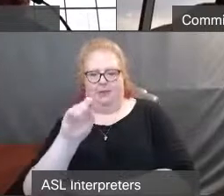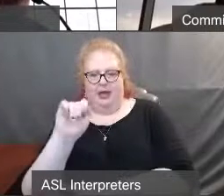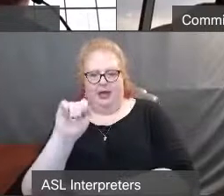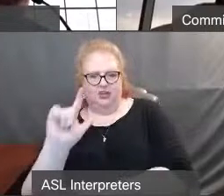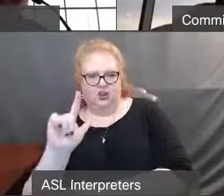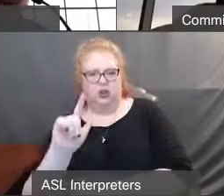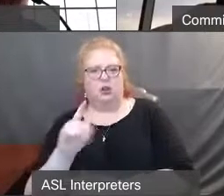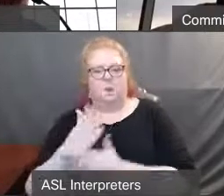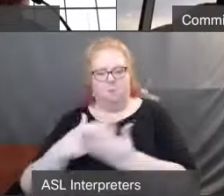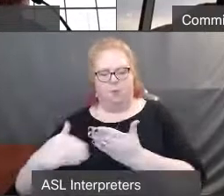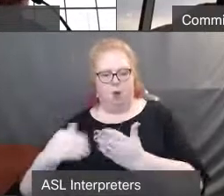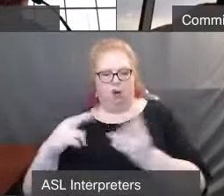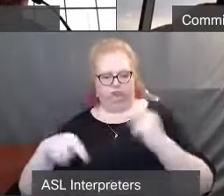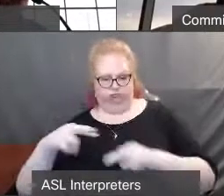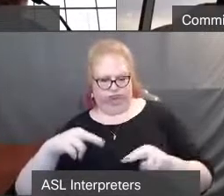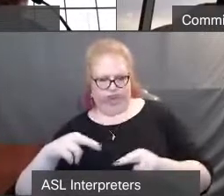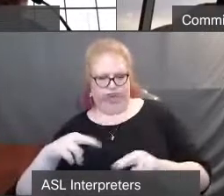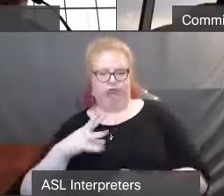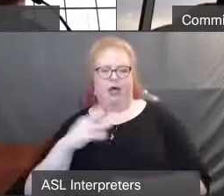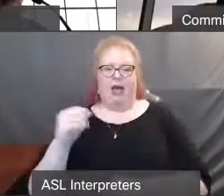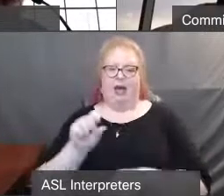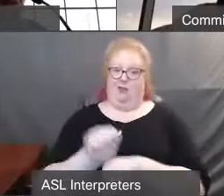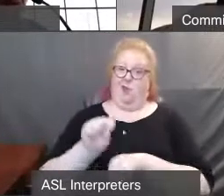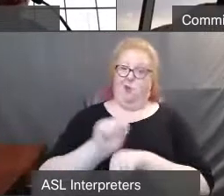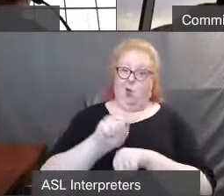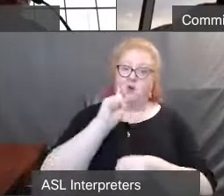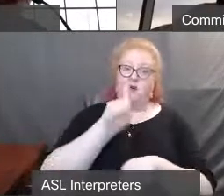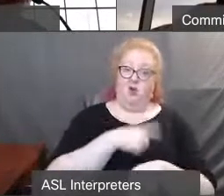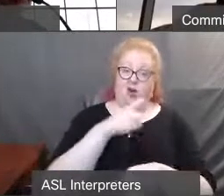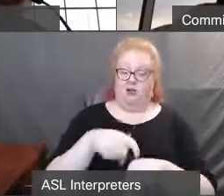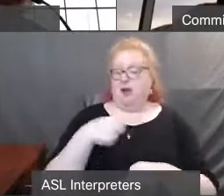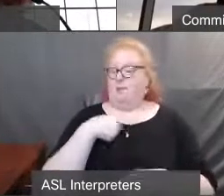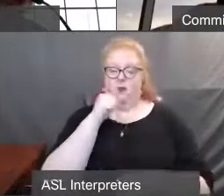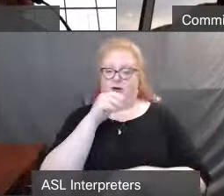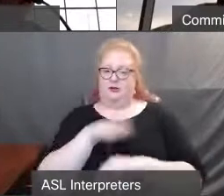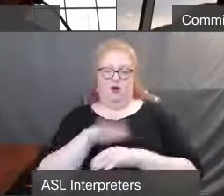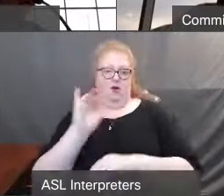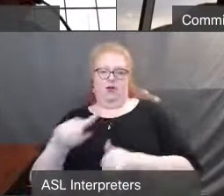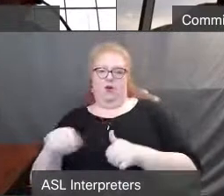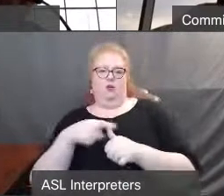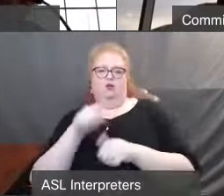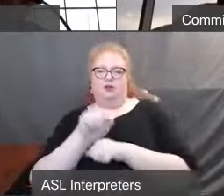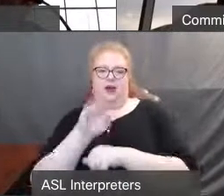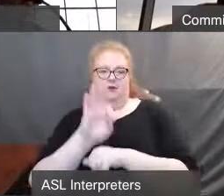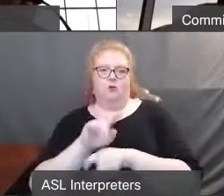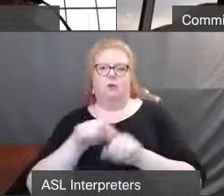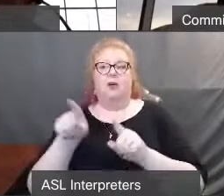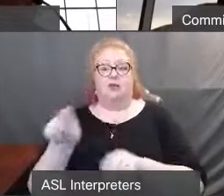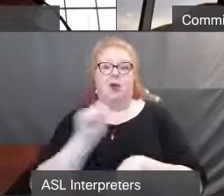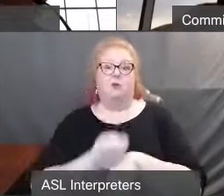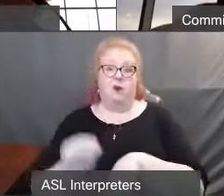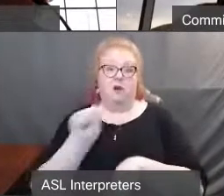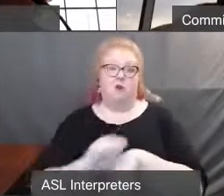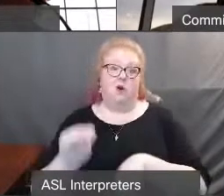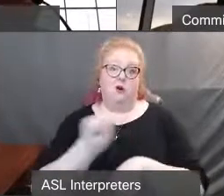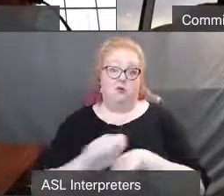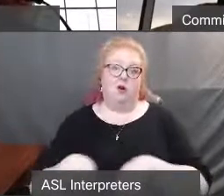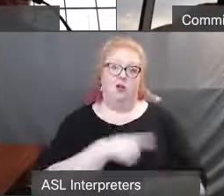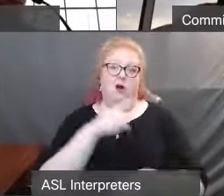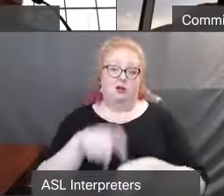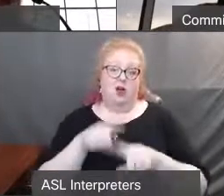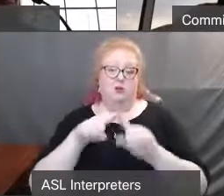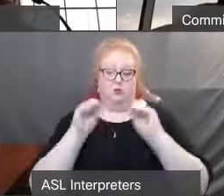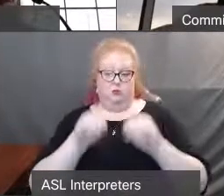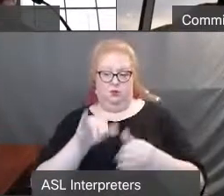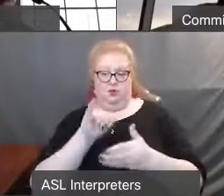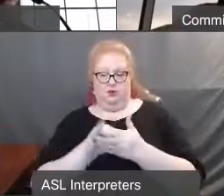on the original task force, but they worked a long time to put that framework of regulation into place. So